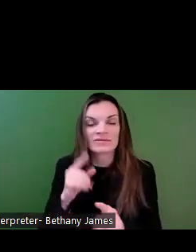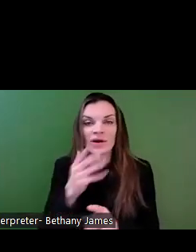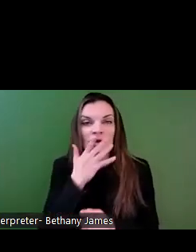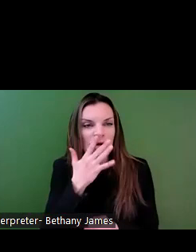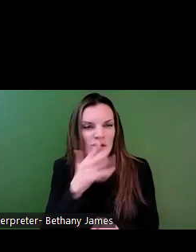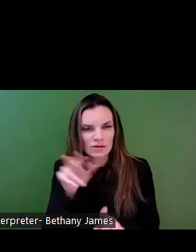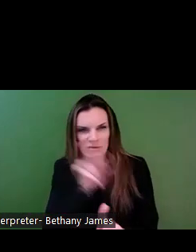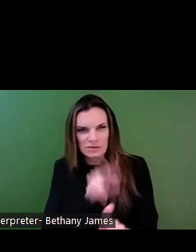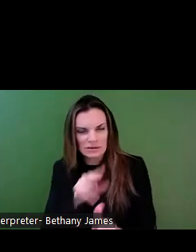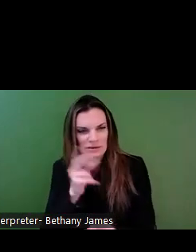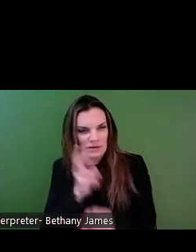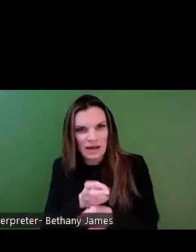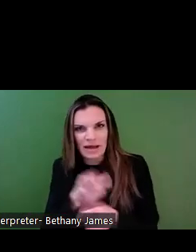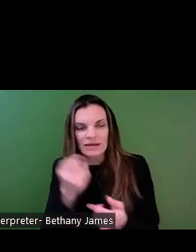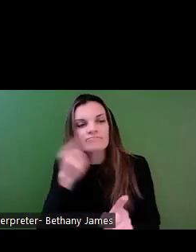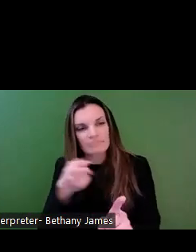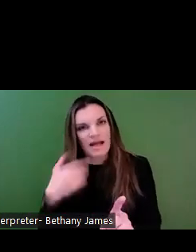and being mobile.